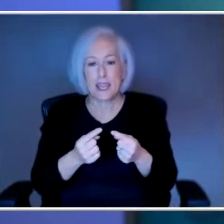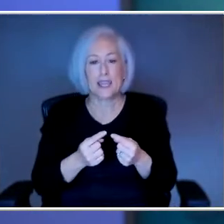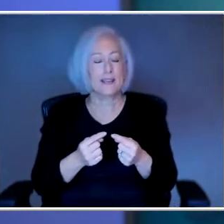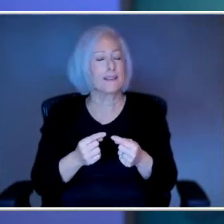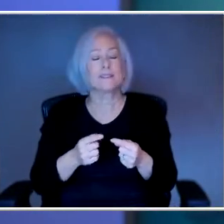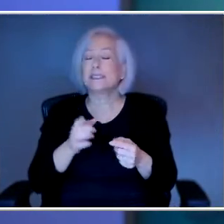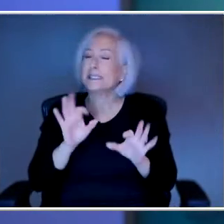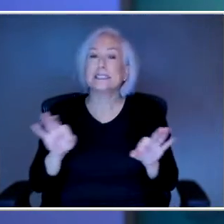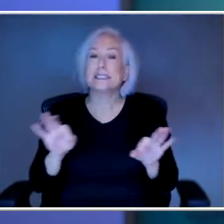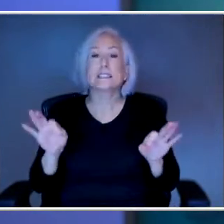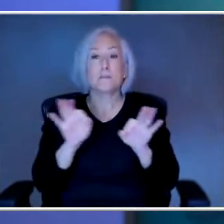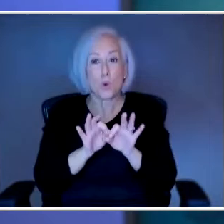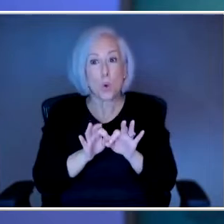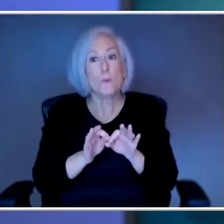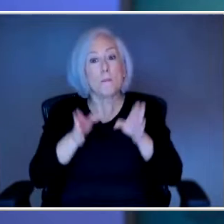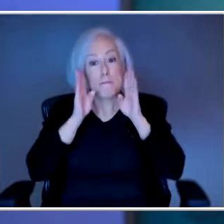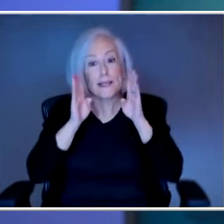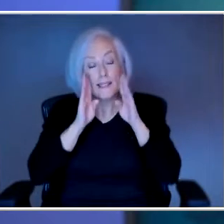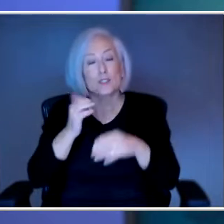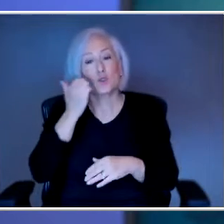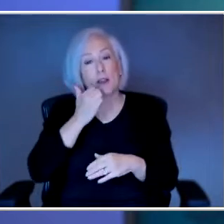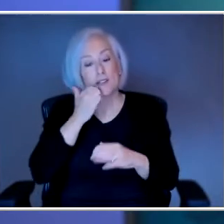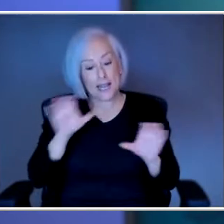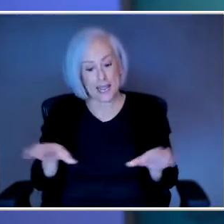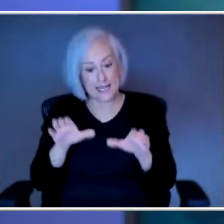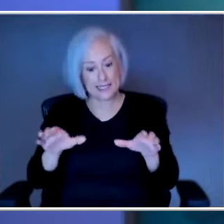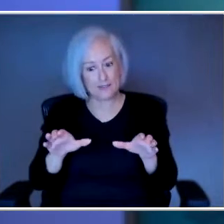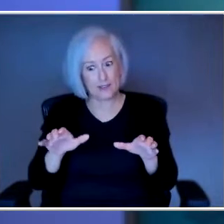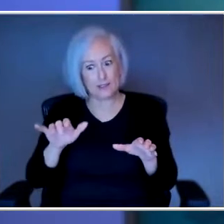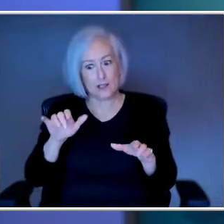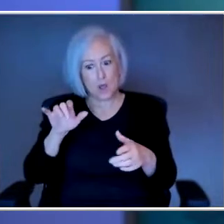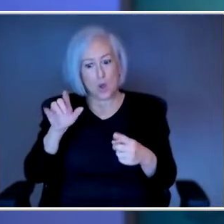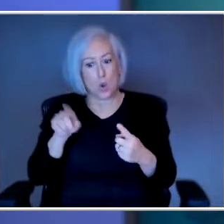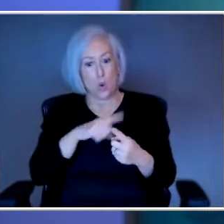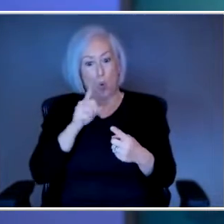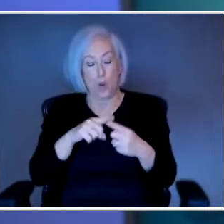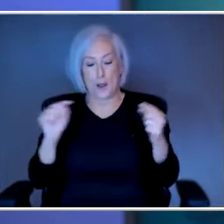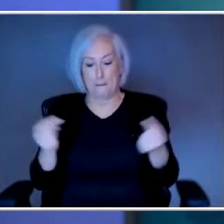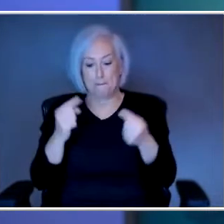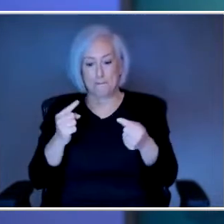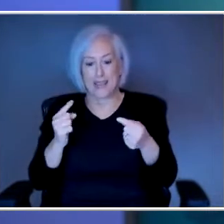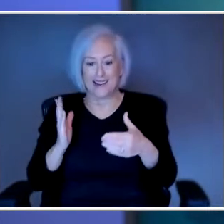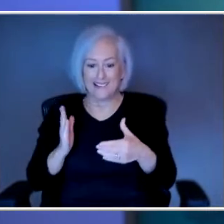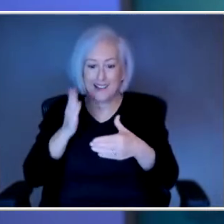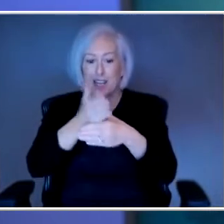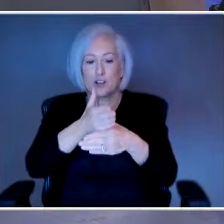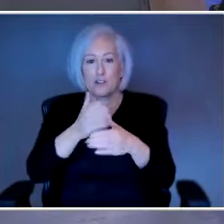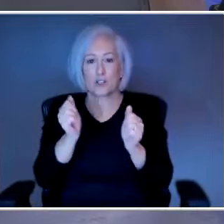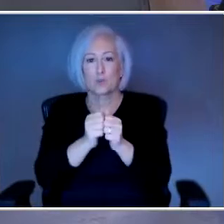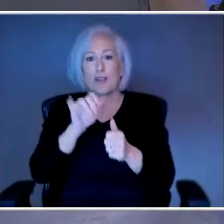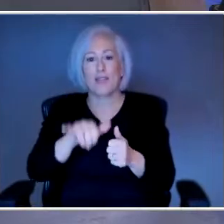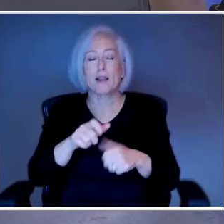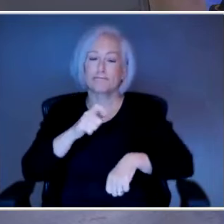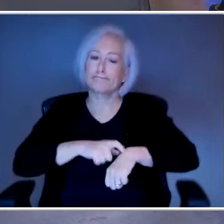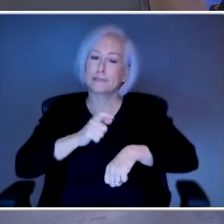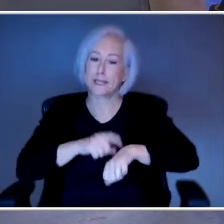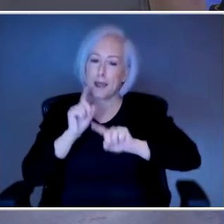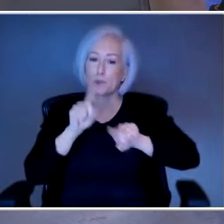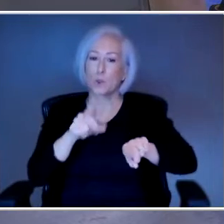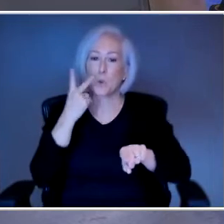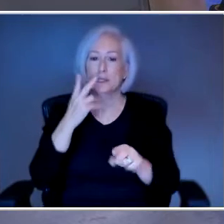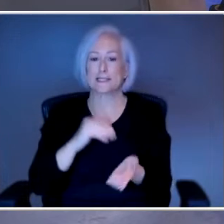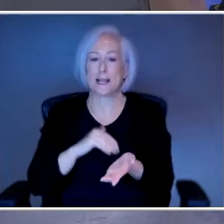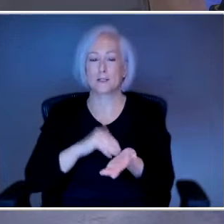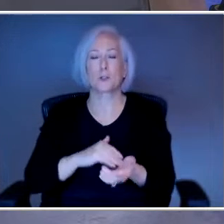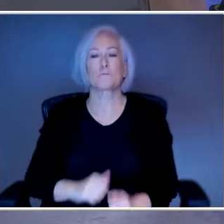of daily living, and once this starts interfering with that, it's usually time to have that looked at. So how do you know it's carpal tunnel and not